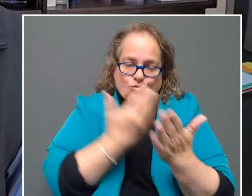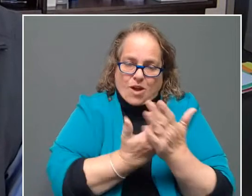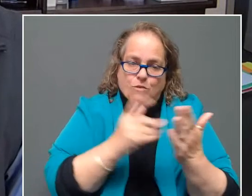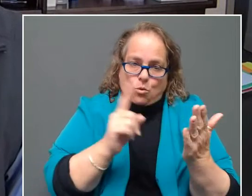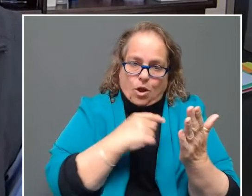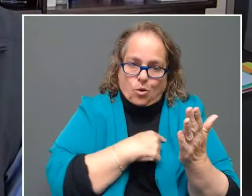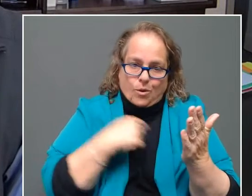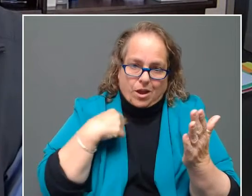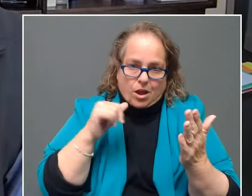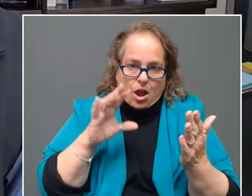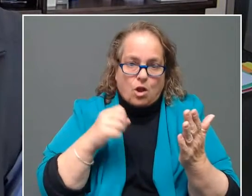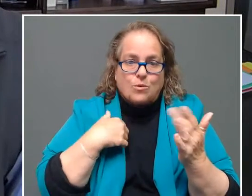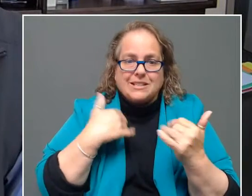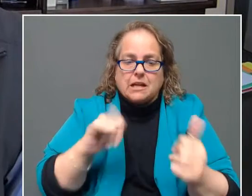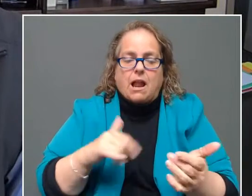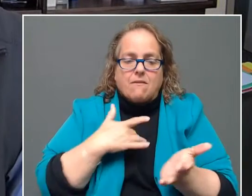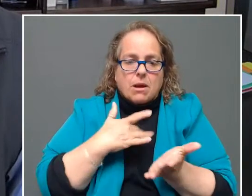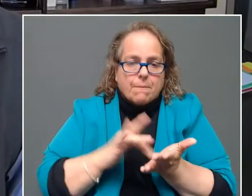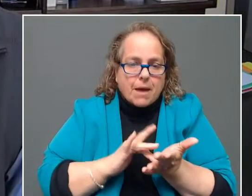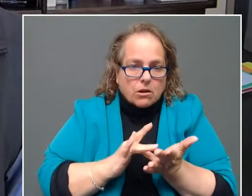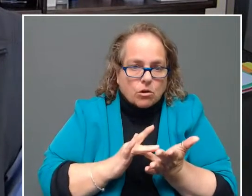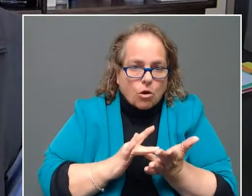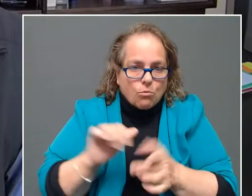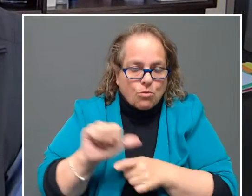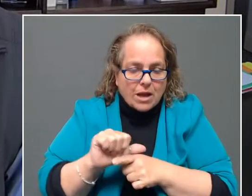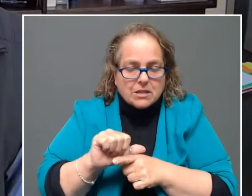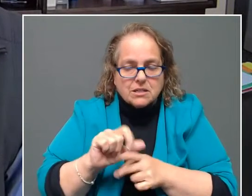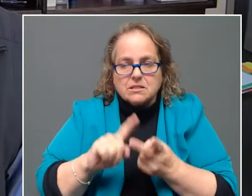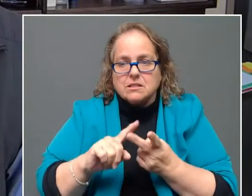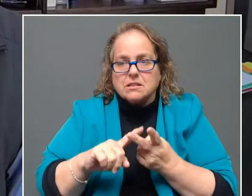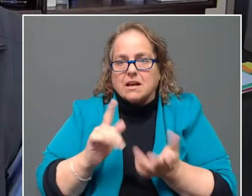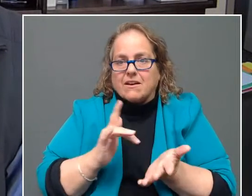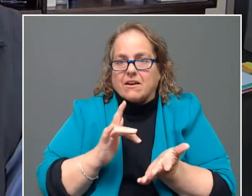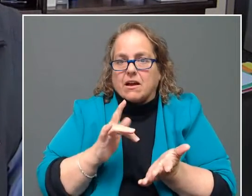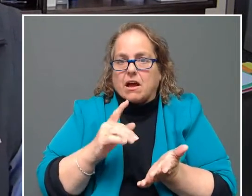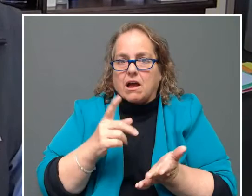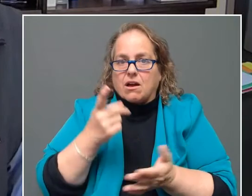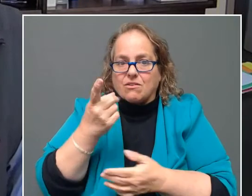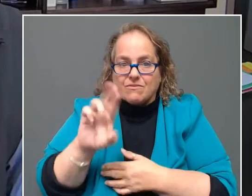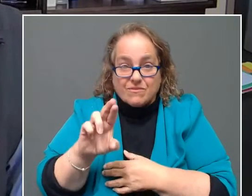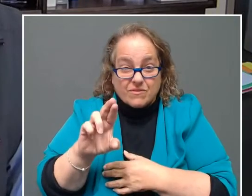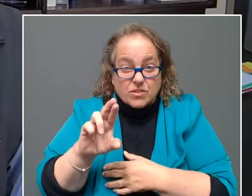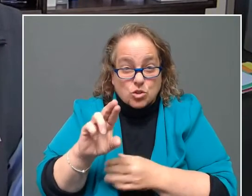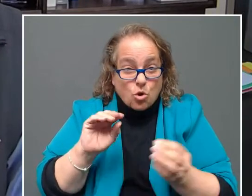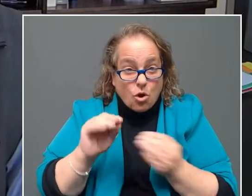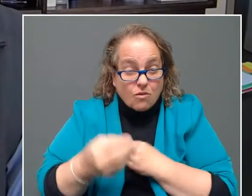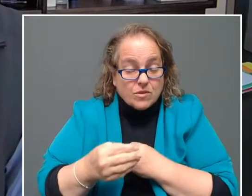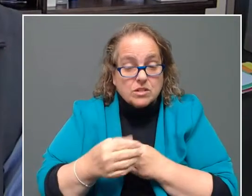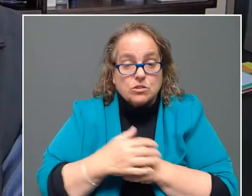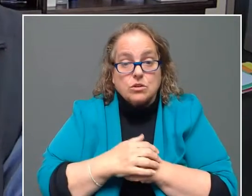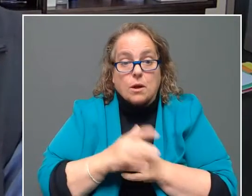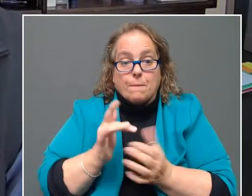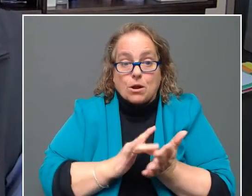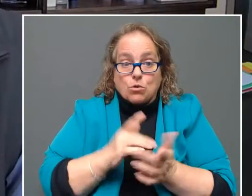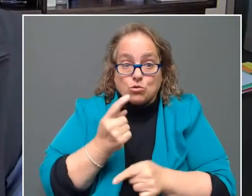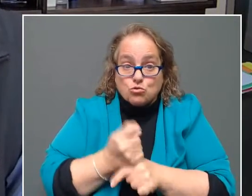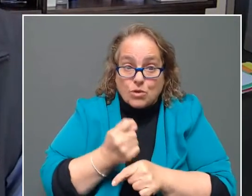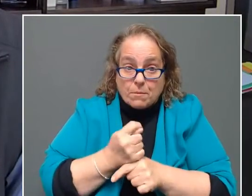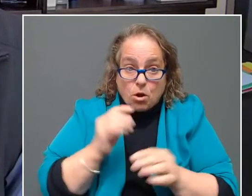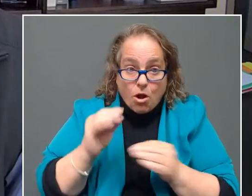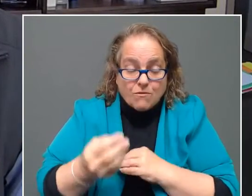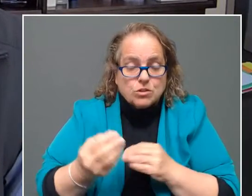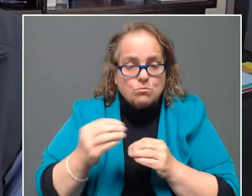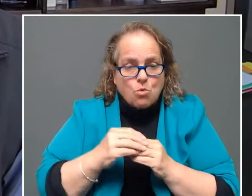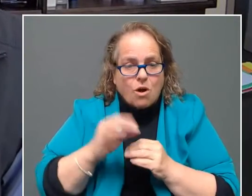medical practices, physician offices, urgent treatment centers. There are more places to get to. The federal government's going to supply